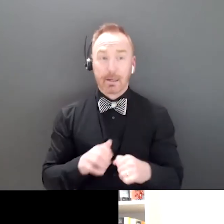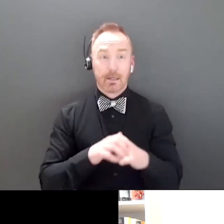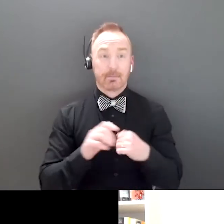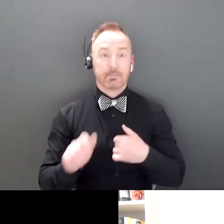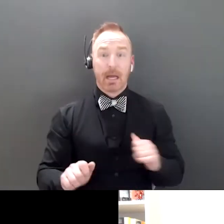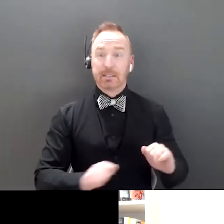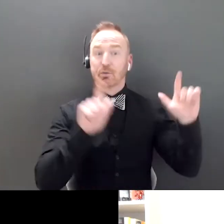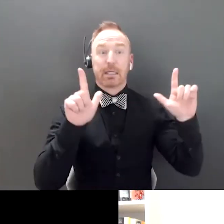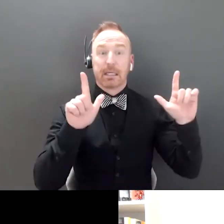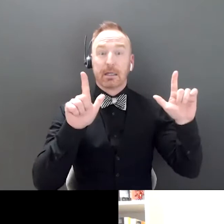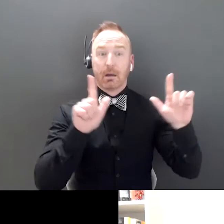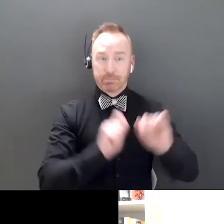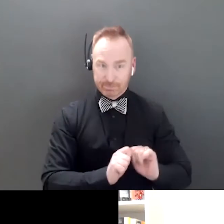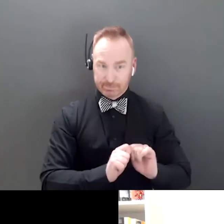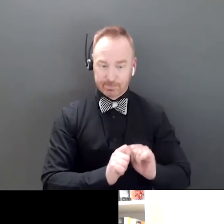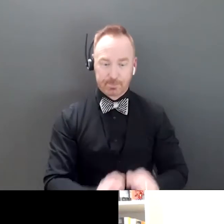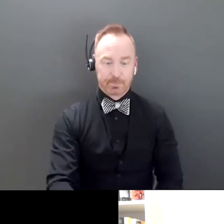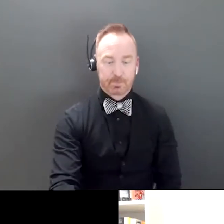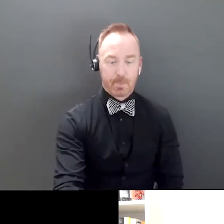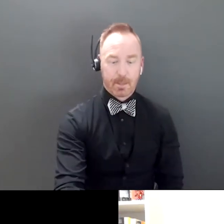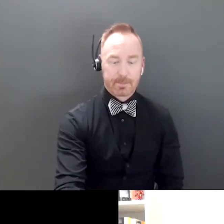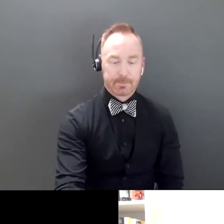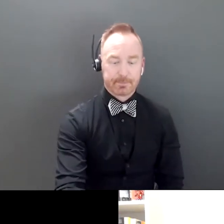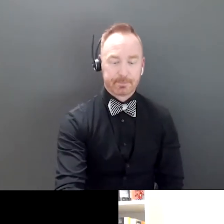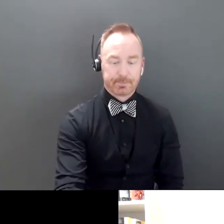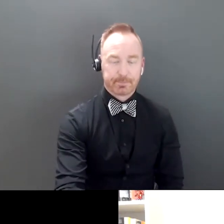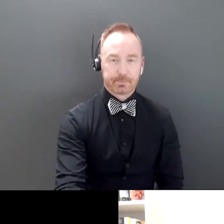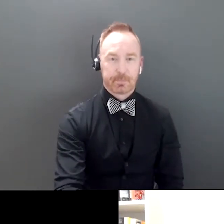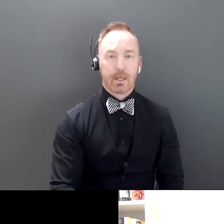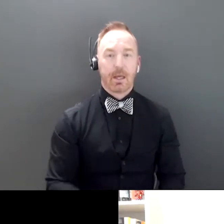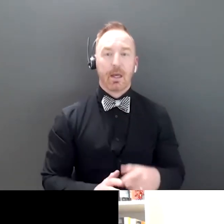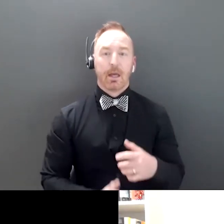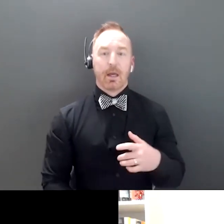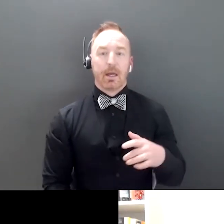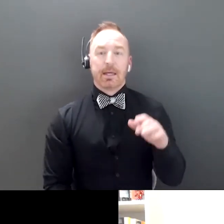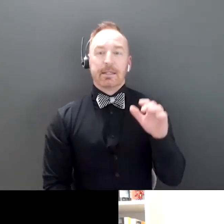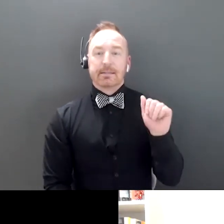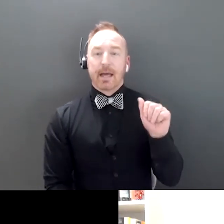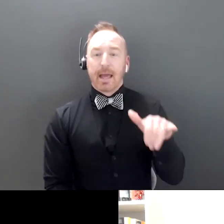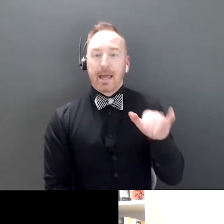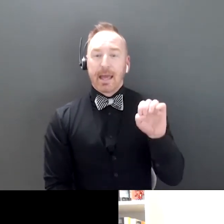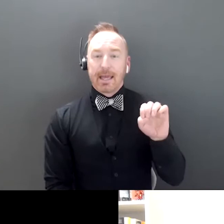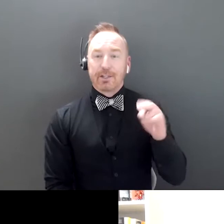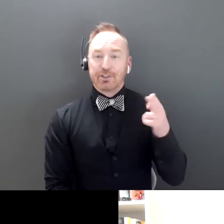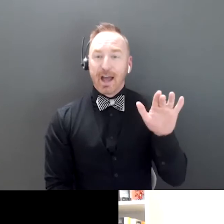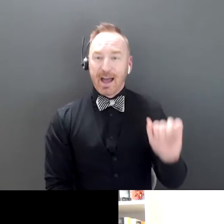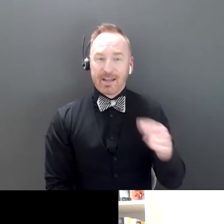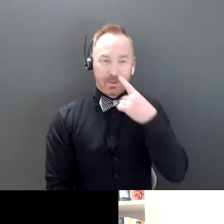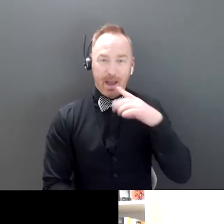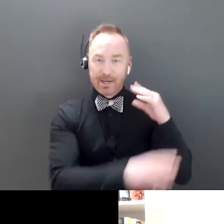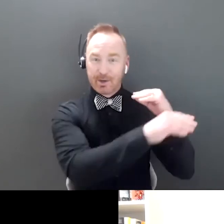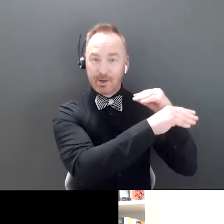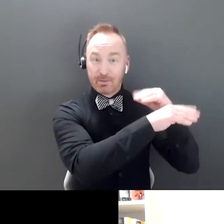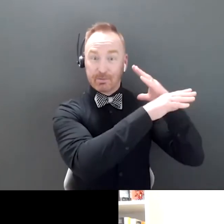screen share, and I'm going to ask Ayesha to turn on her camera, which she has done. So thanks, Ayesha. And I know there were several